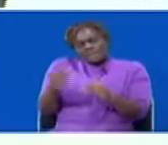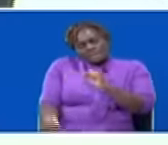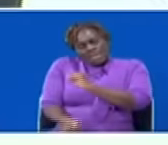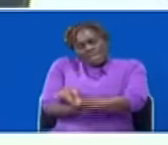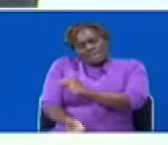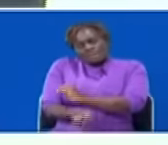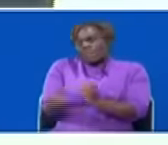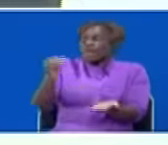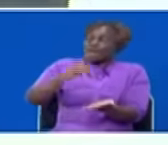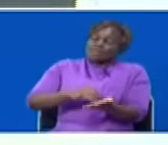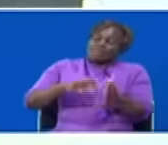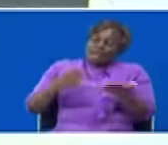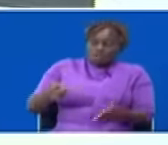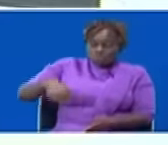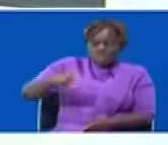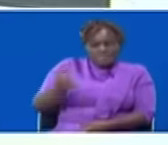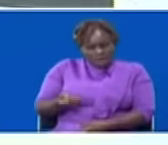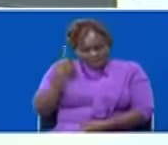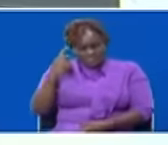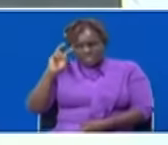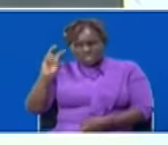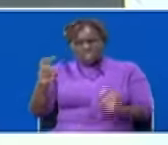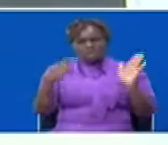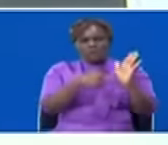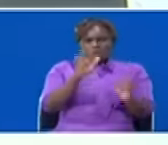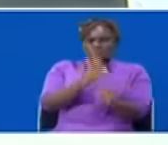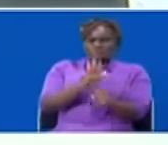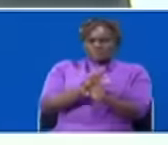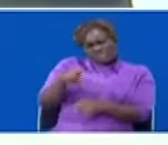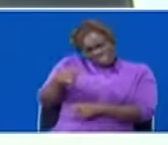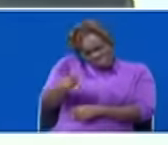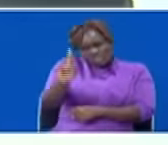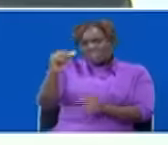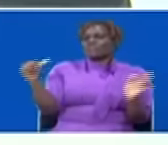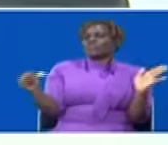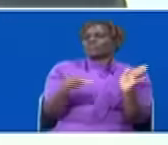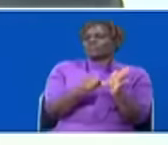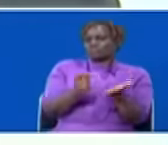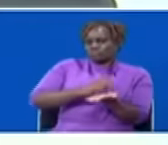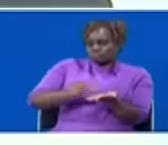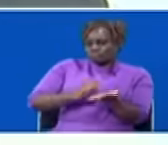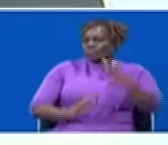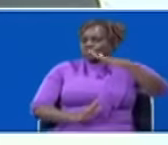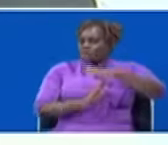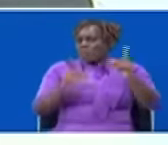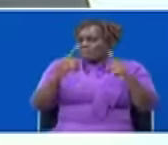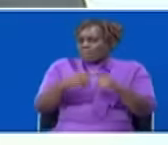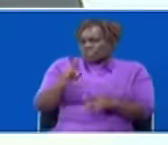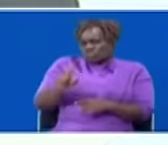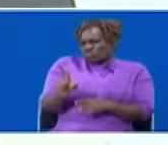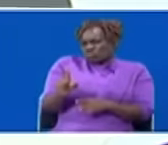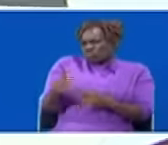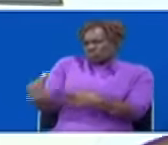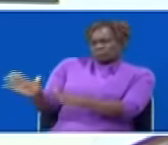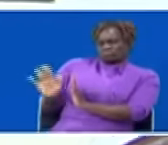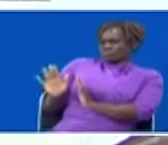again, you know, just for us here on Checkpoint. Many saying you are the top brass of the party, but then you are being